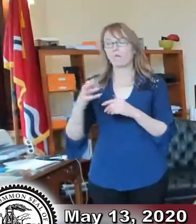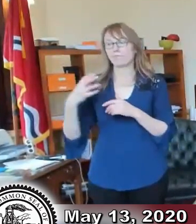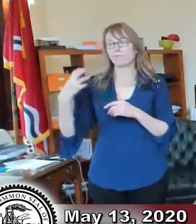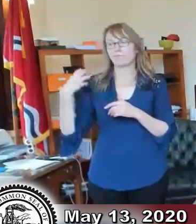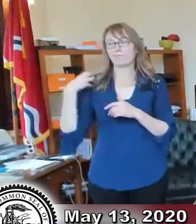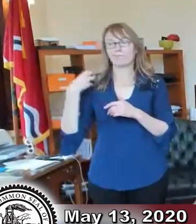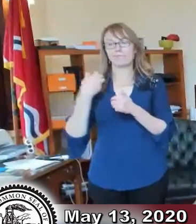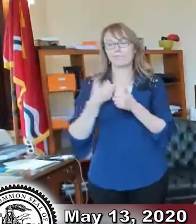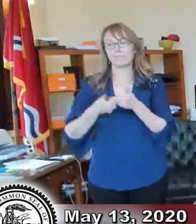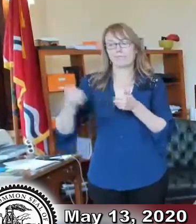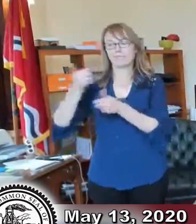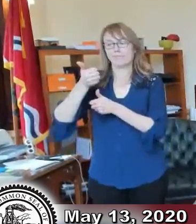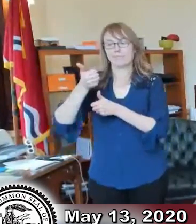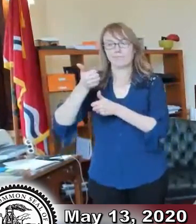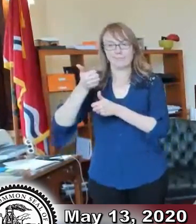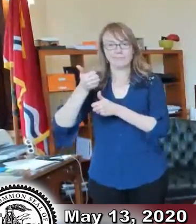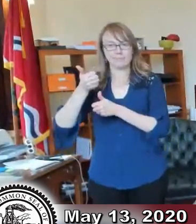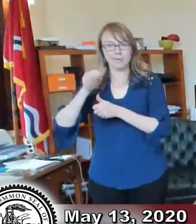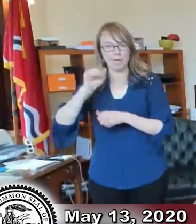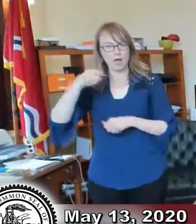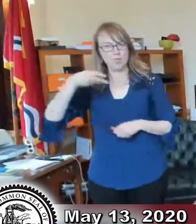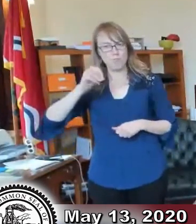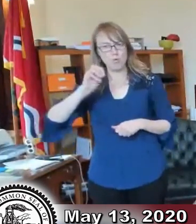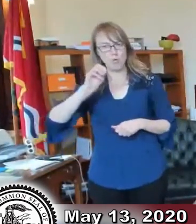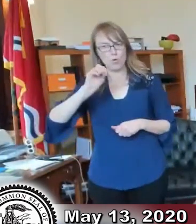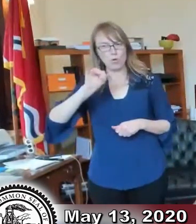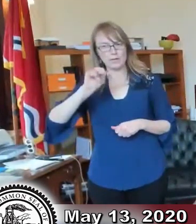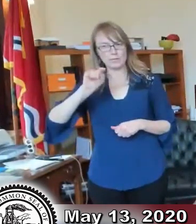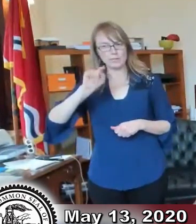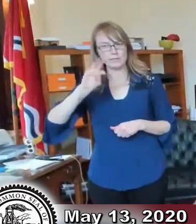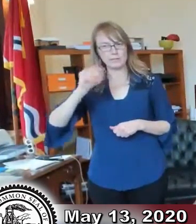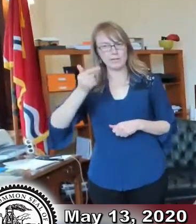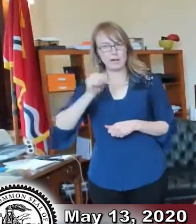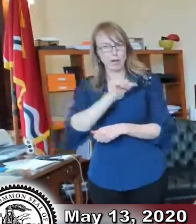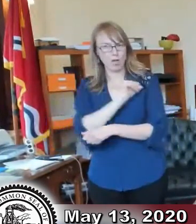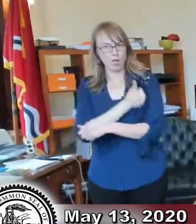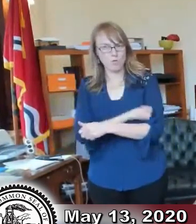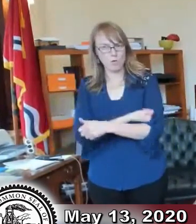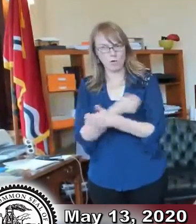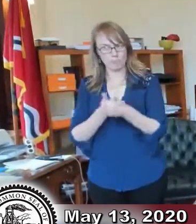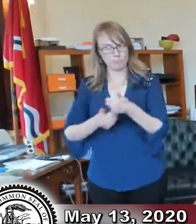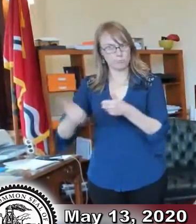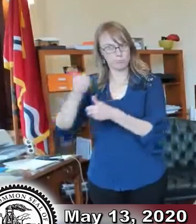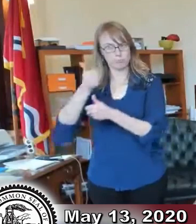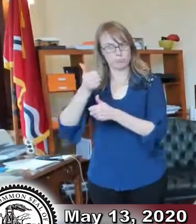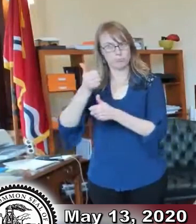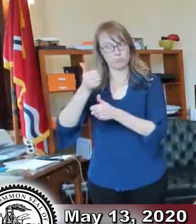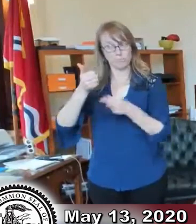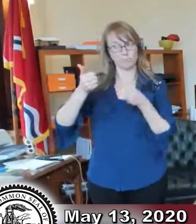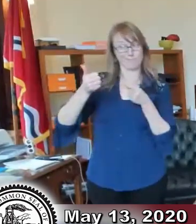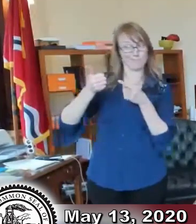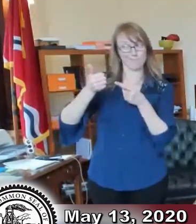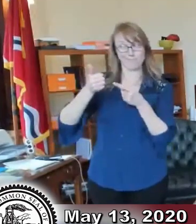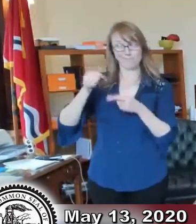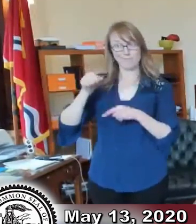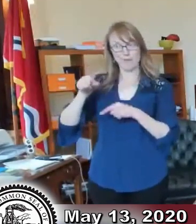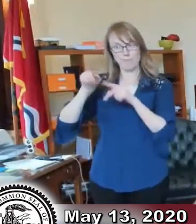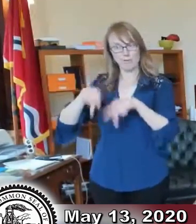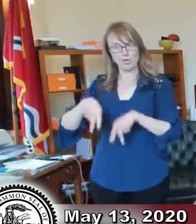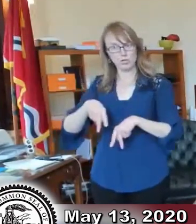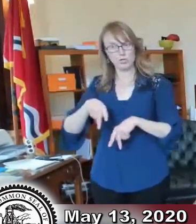but we want to work with all of our employees because we want you to come back to